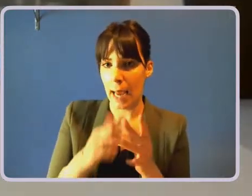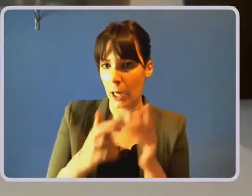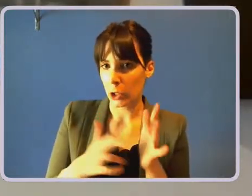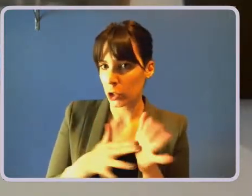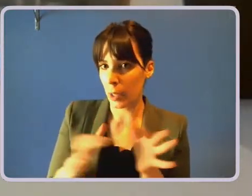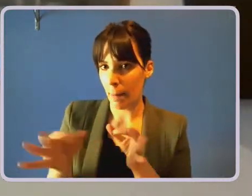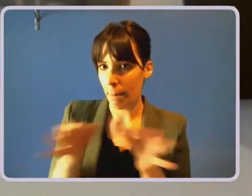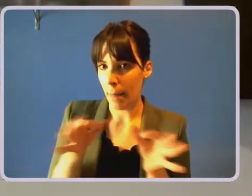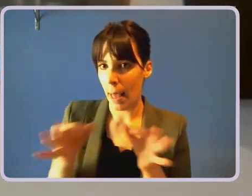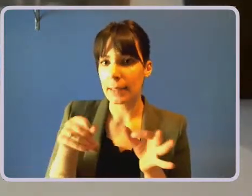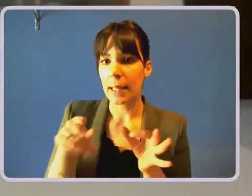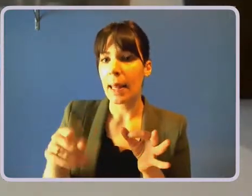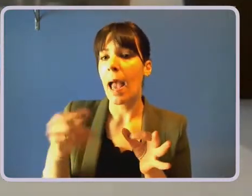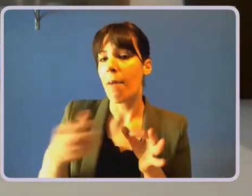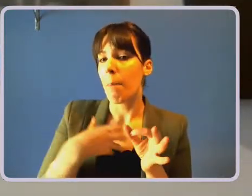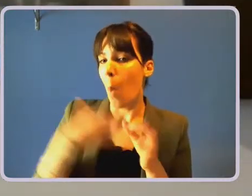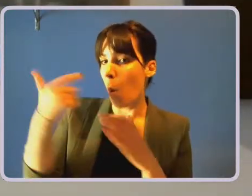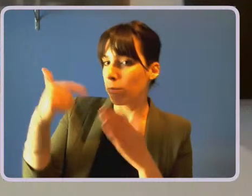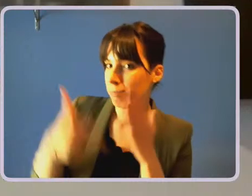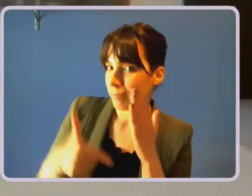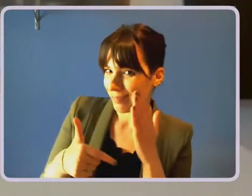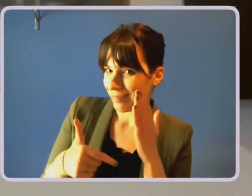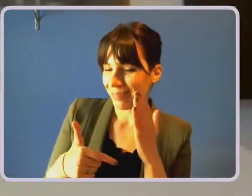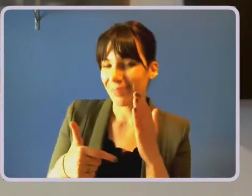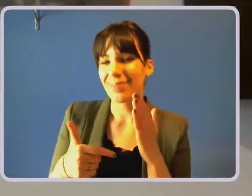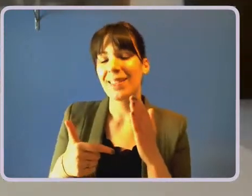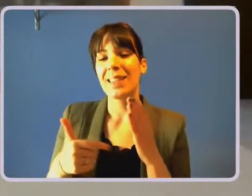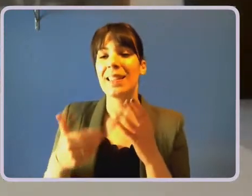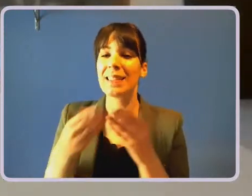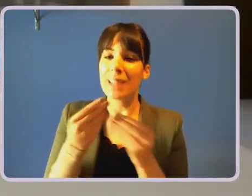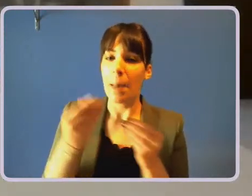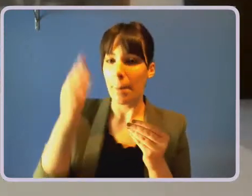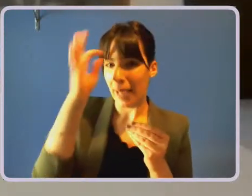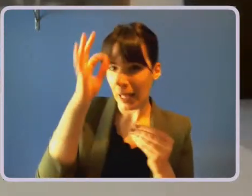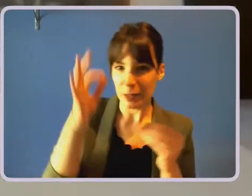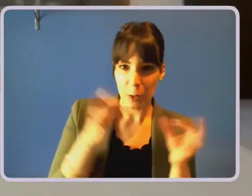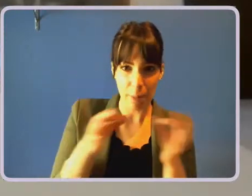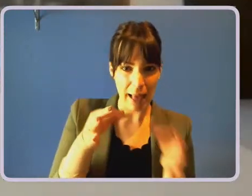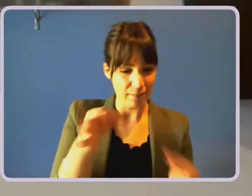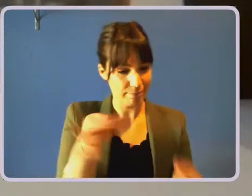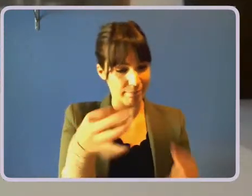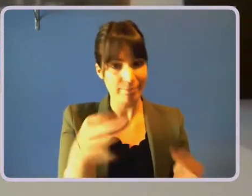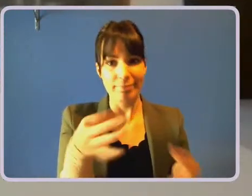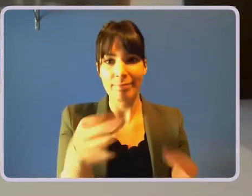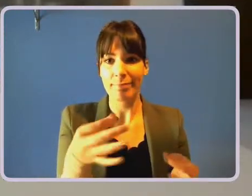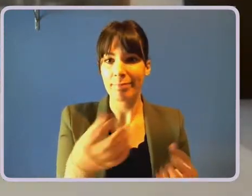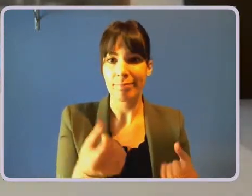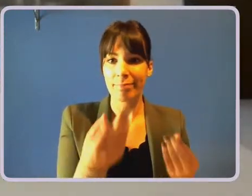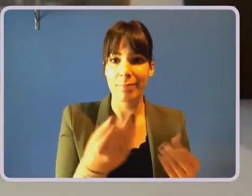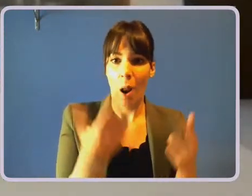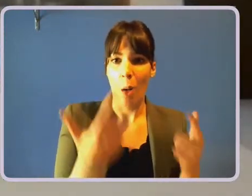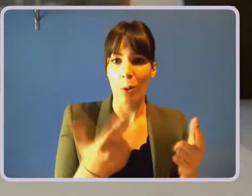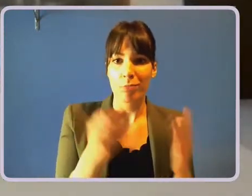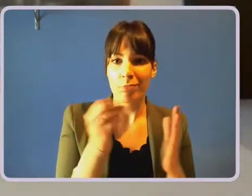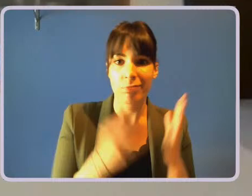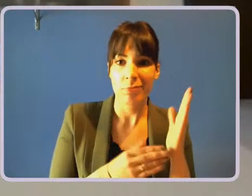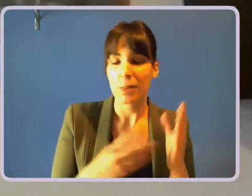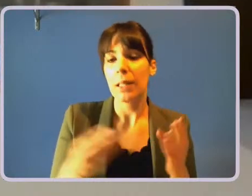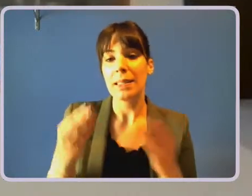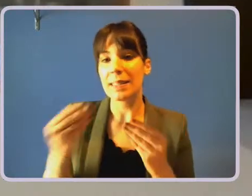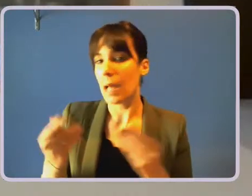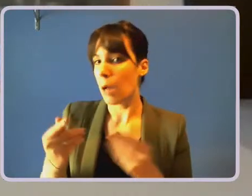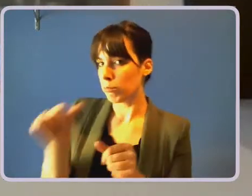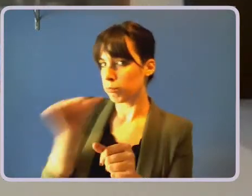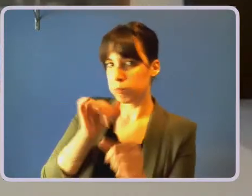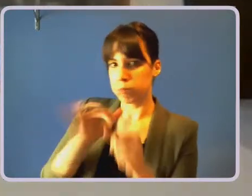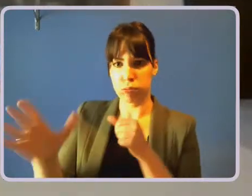greater details across different councils than others. Some are outstanding with their level of information. Others, it appears that they've just really,